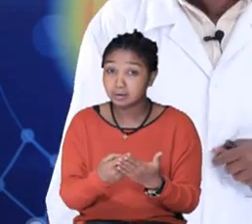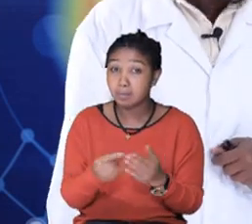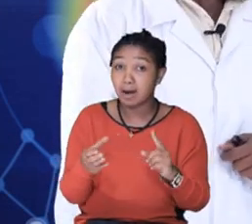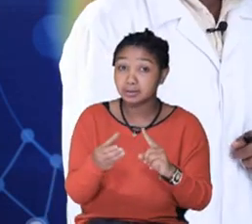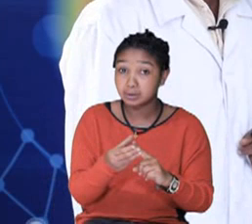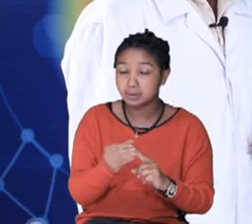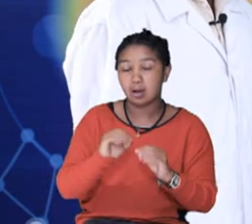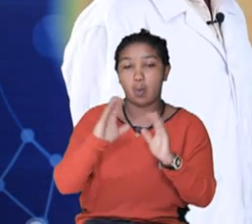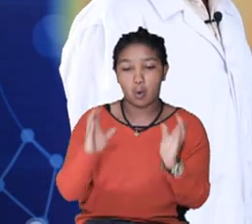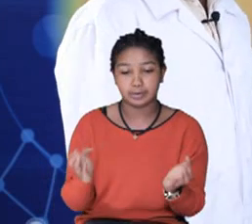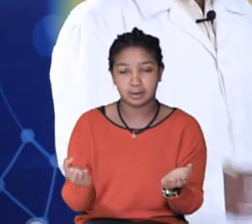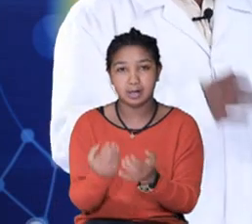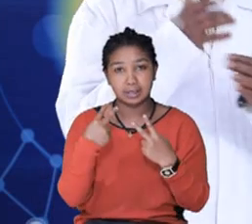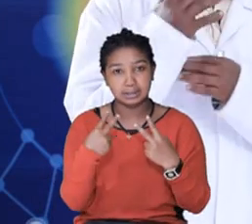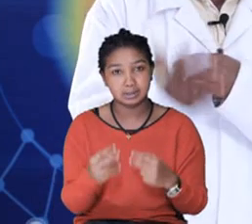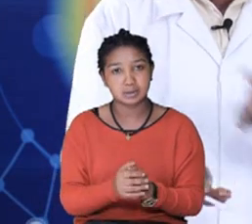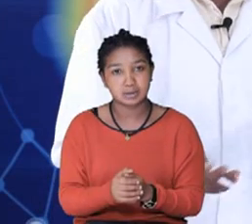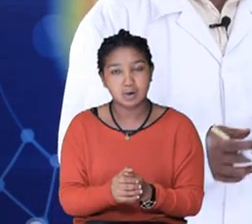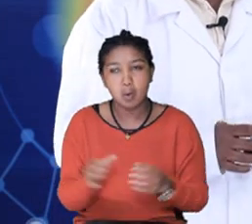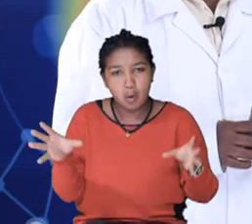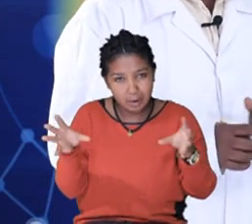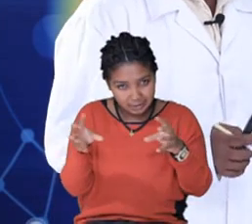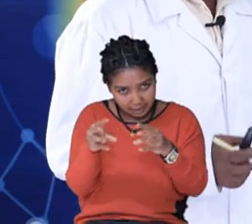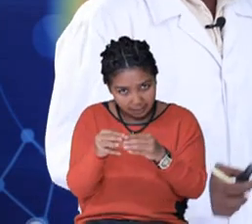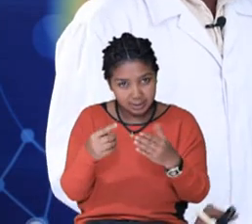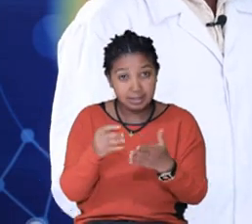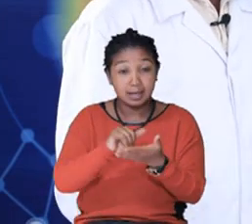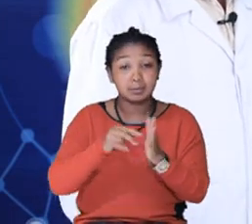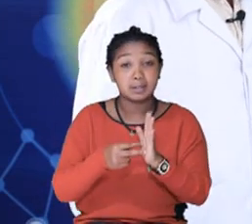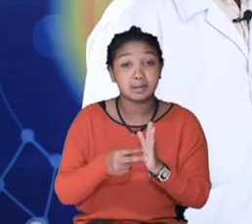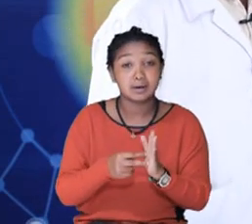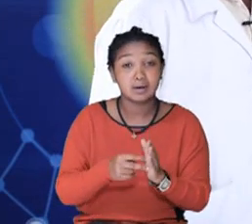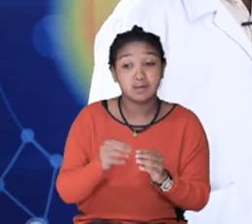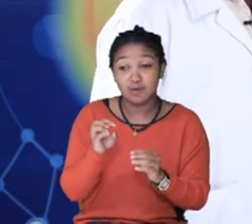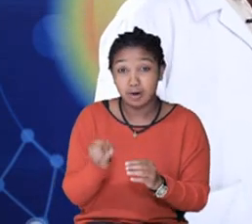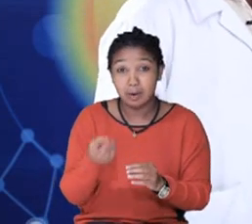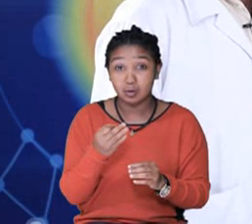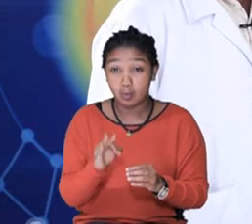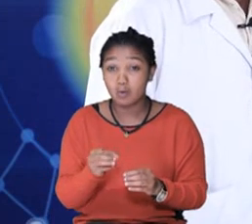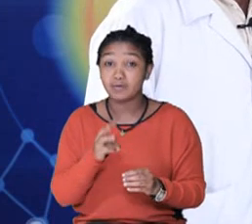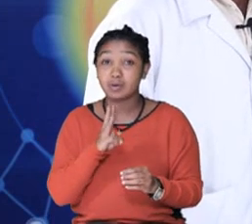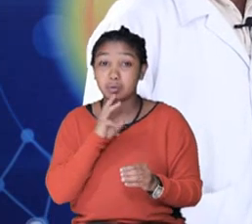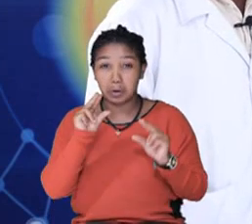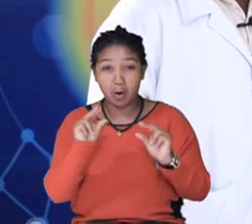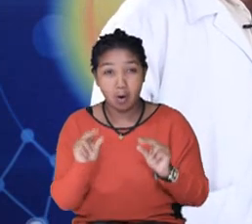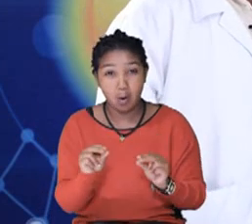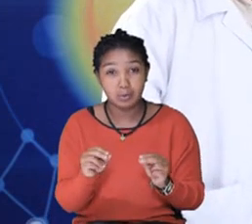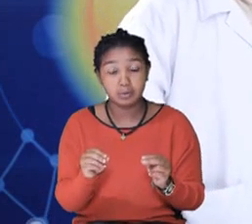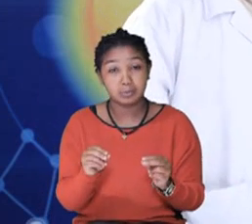the containers. Let us see compressible. That means for a particle of liquid,